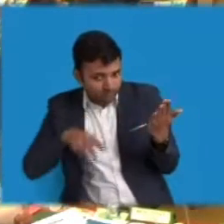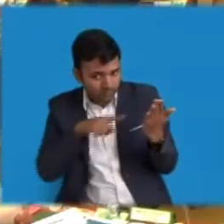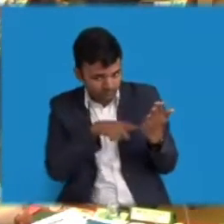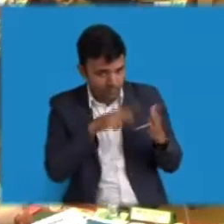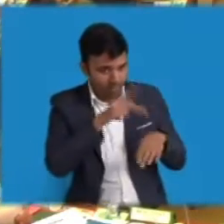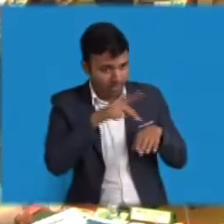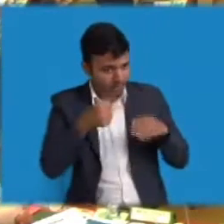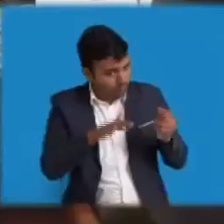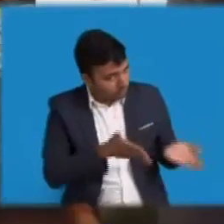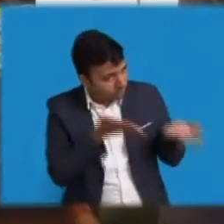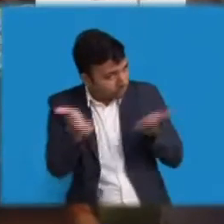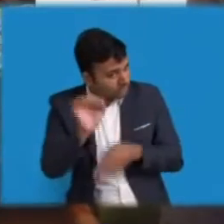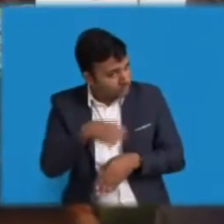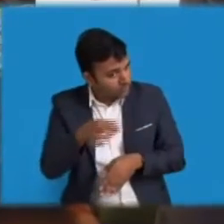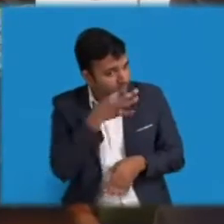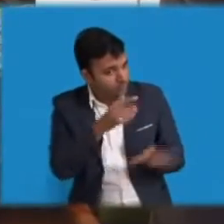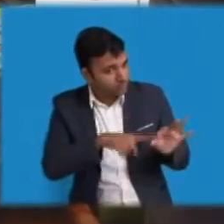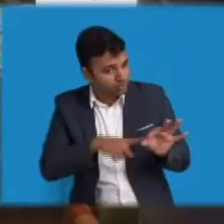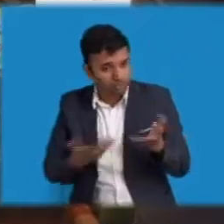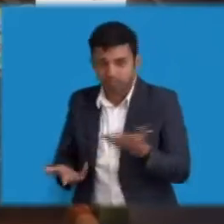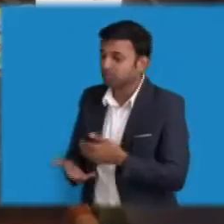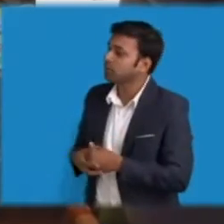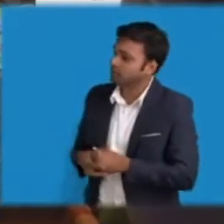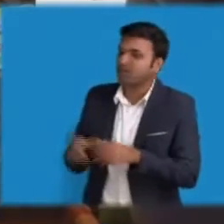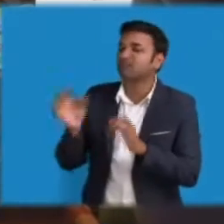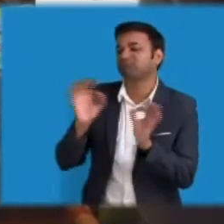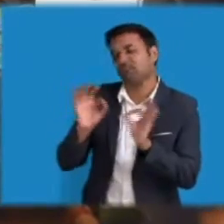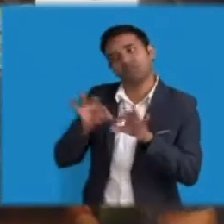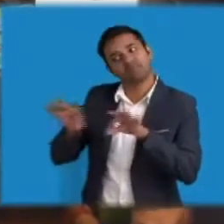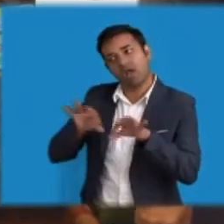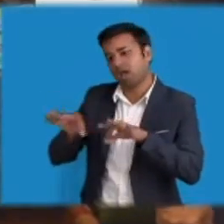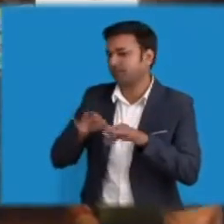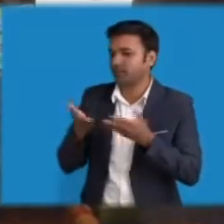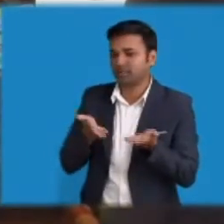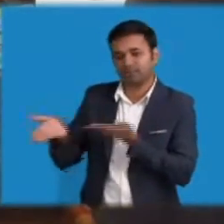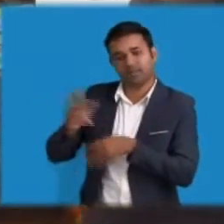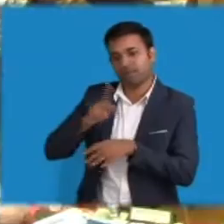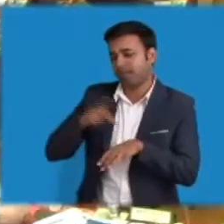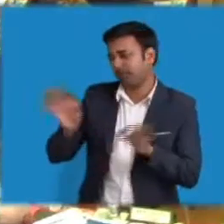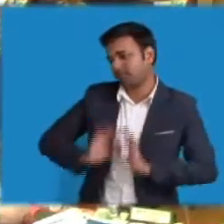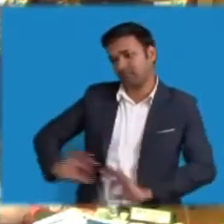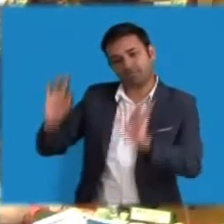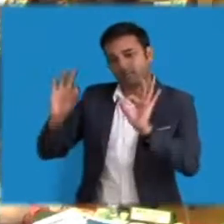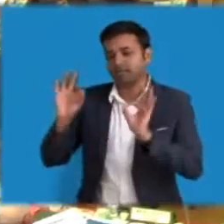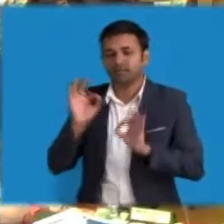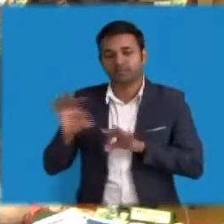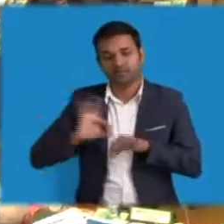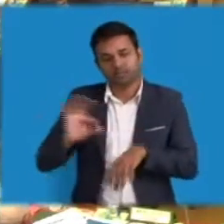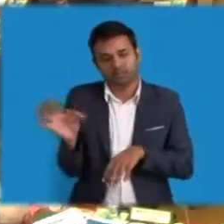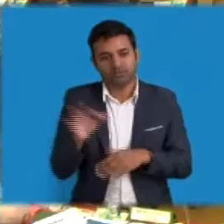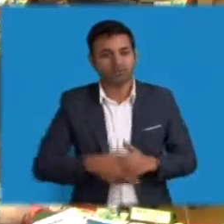Honourable Minister. Madam Speaker, there's no plan for that report to be tabled in Parliament. Thank you. Thank you. Honourable Professor